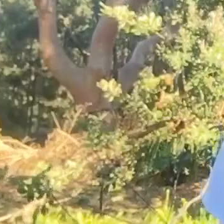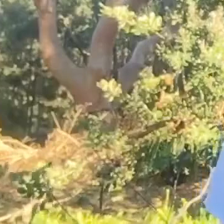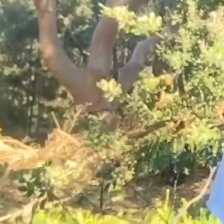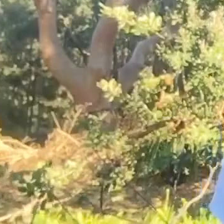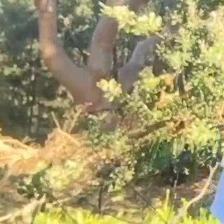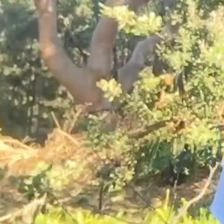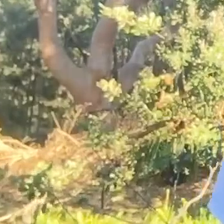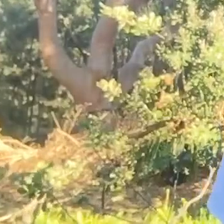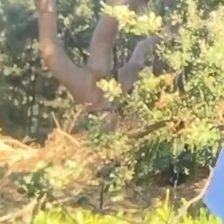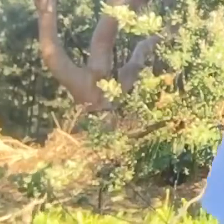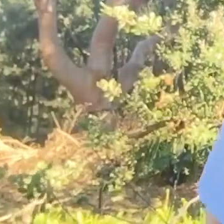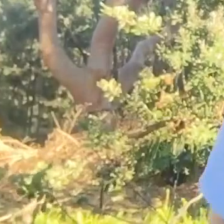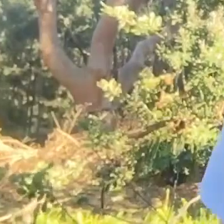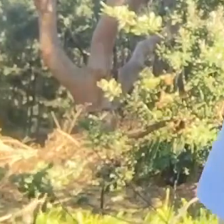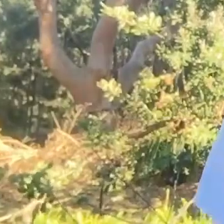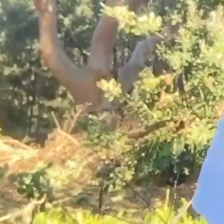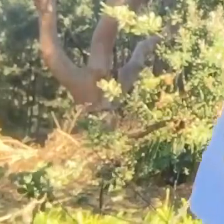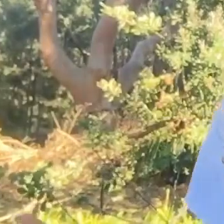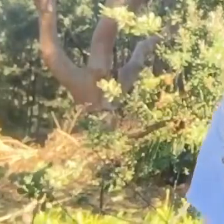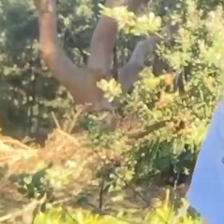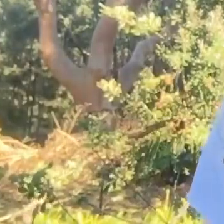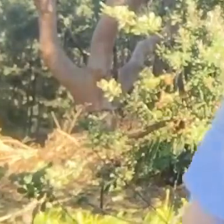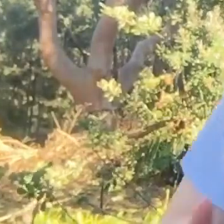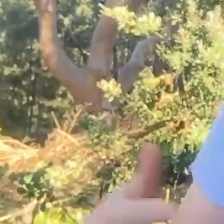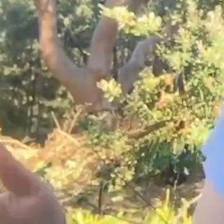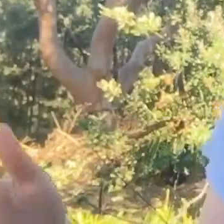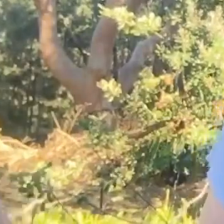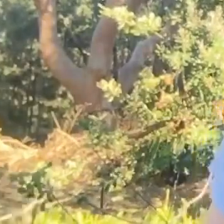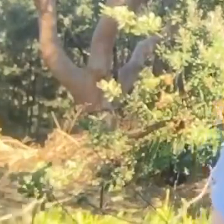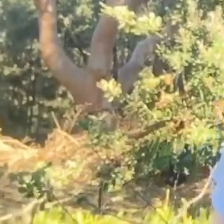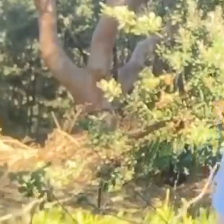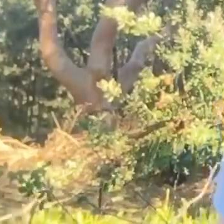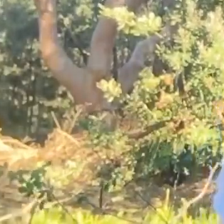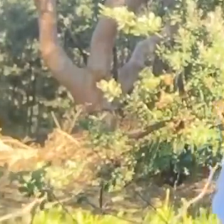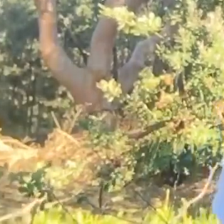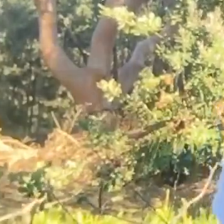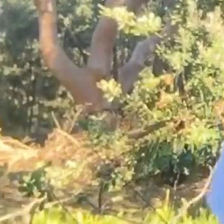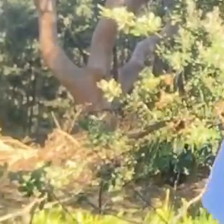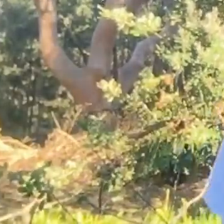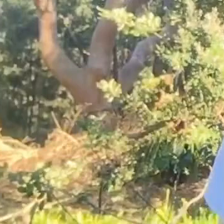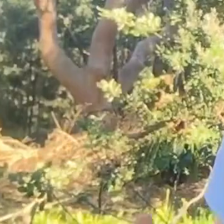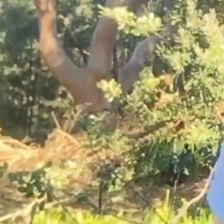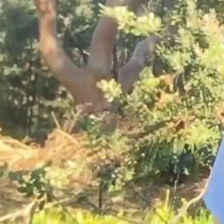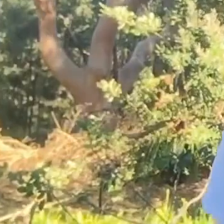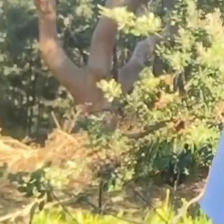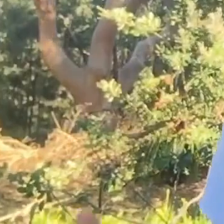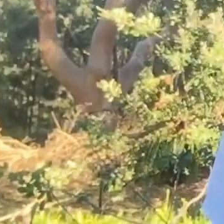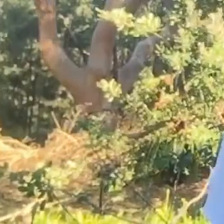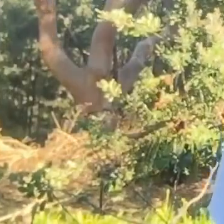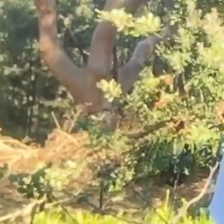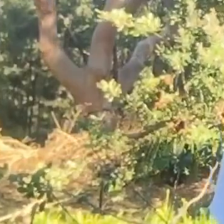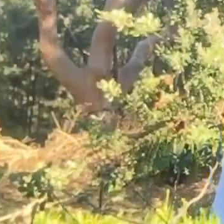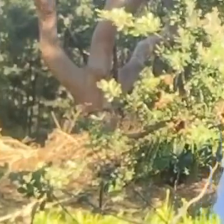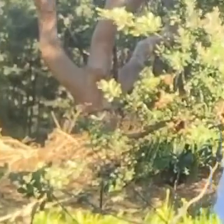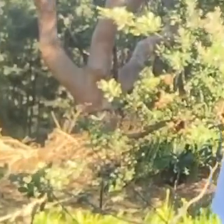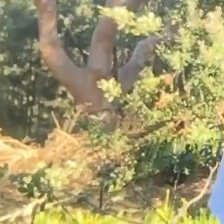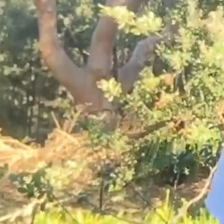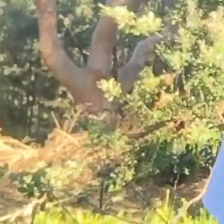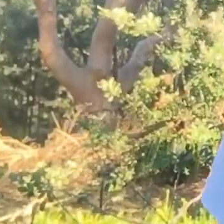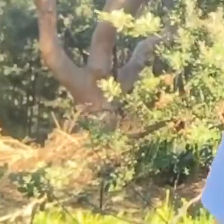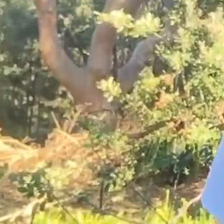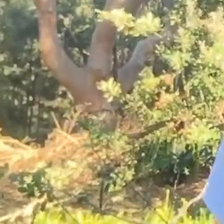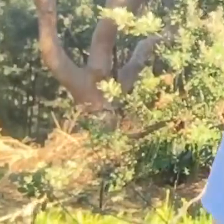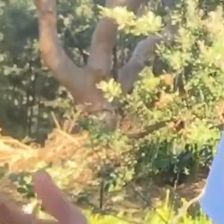especially pray for Elaine. Thank you that she has enjoyed to be part of our online church community. And we pray that you will provide her